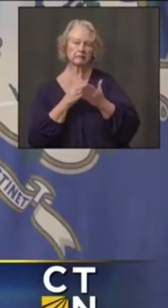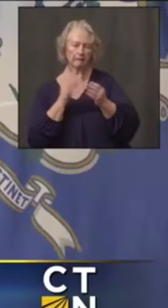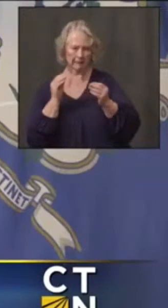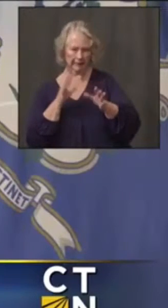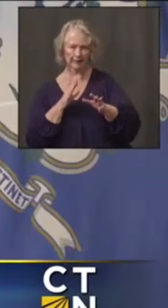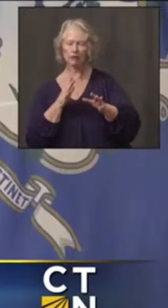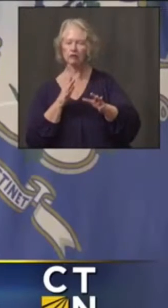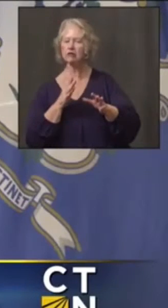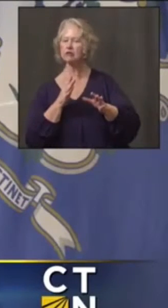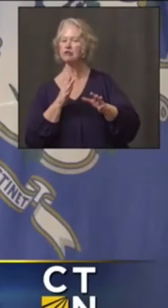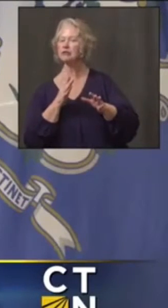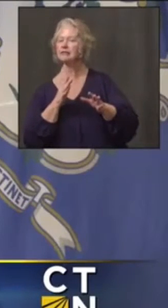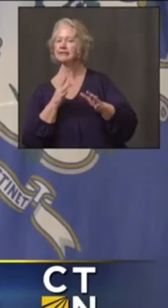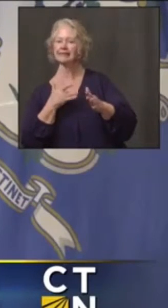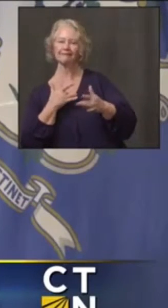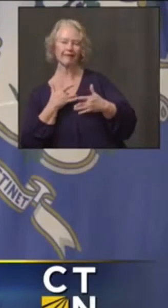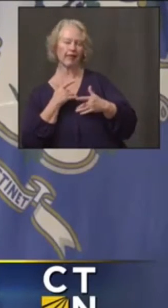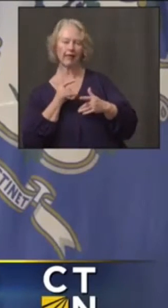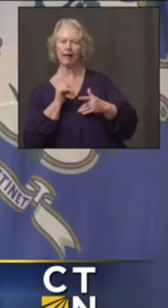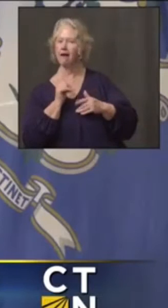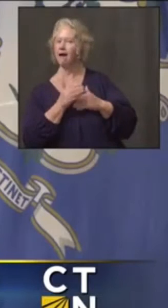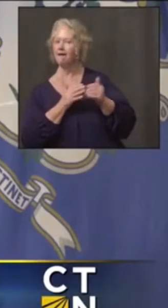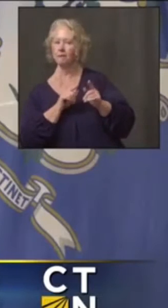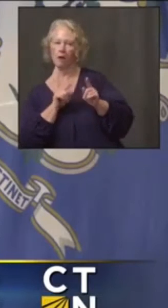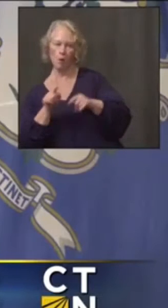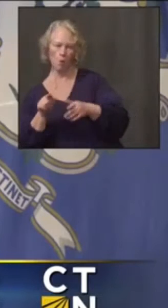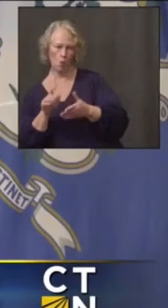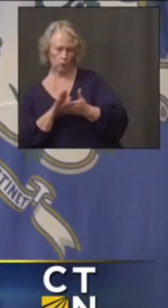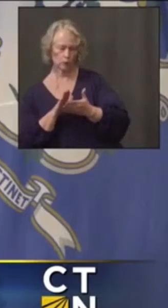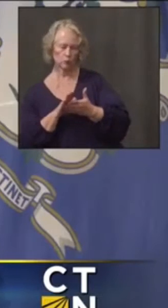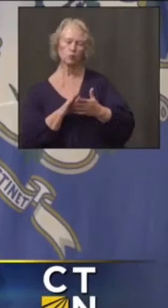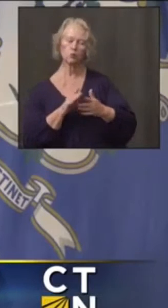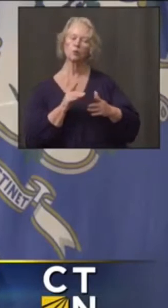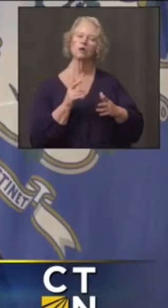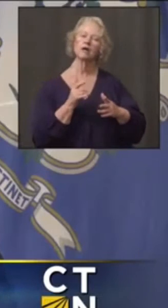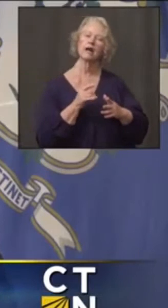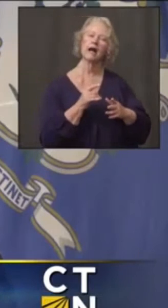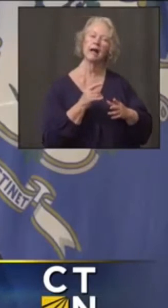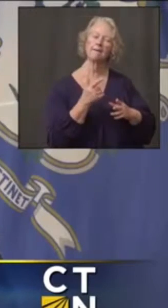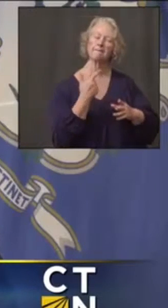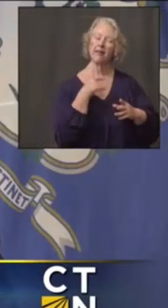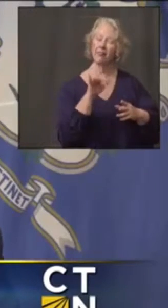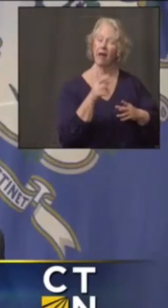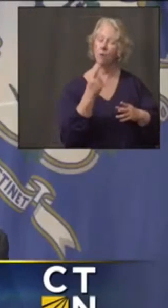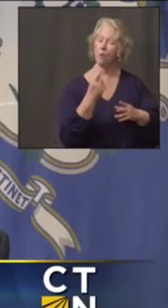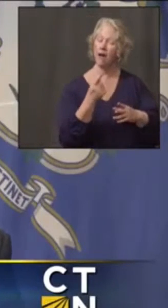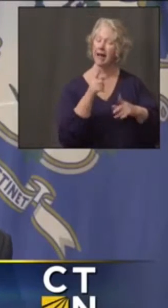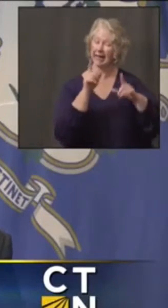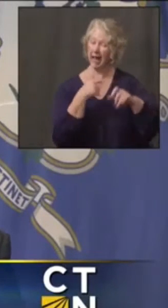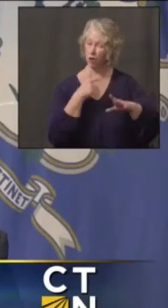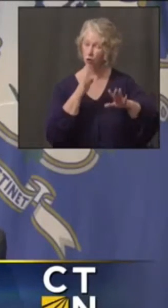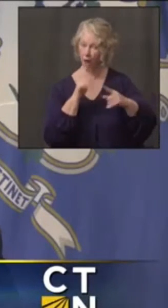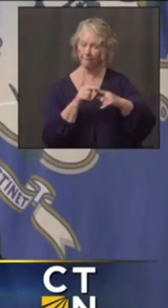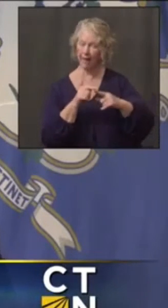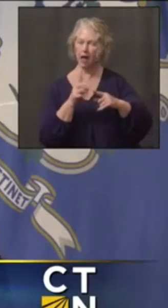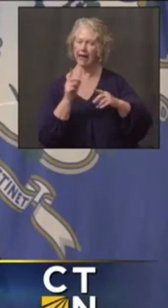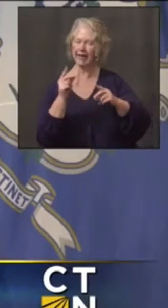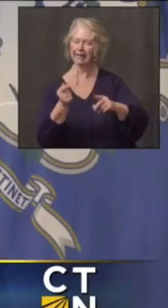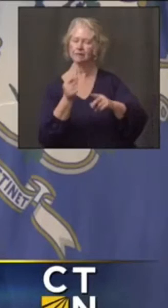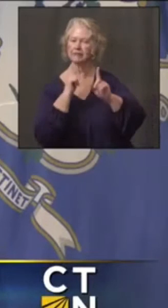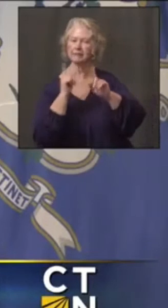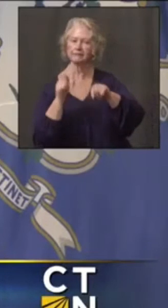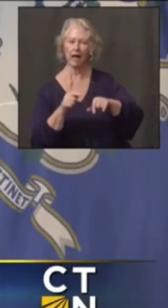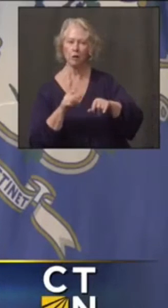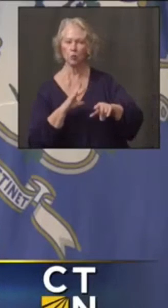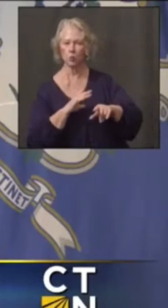to quarantine. I will tell you one of the great advantages of the BioNTech test that I referred to before is you get an instant response. So at least we